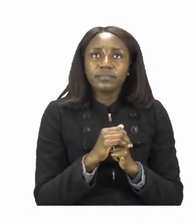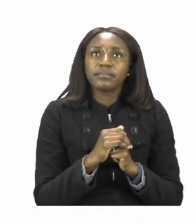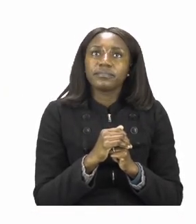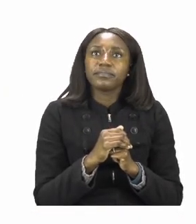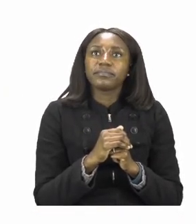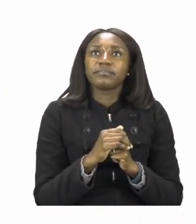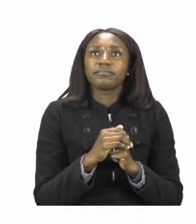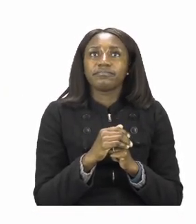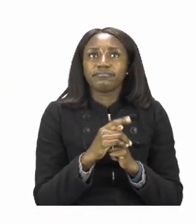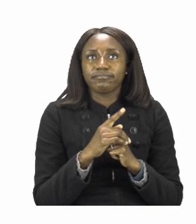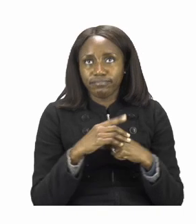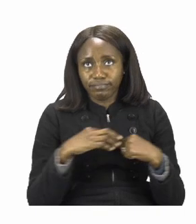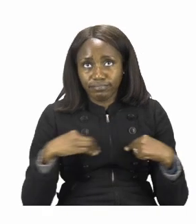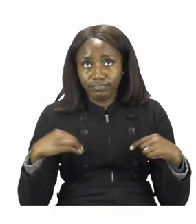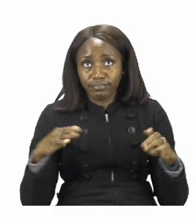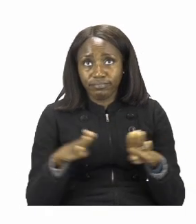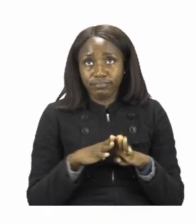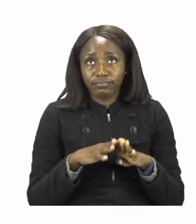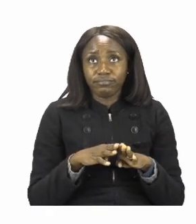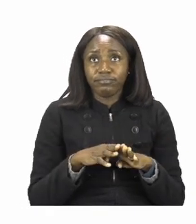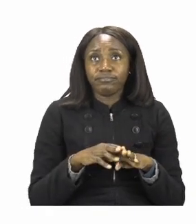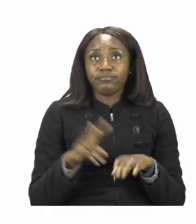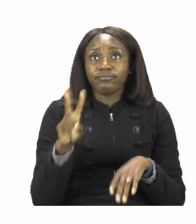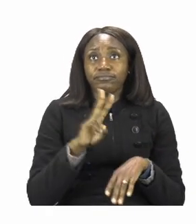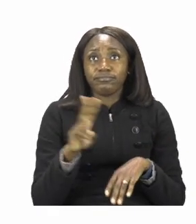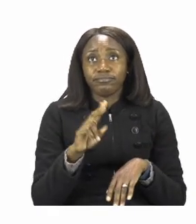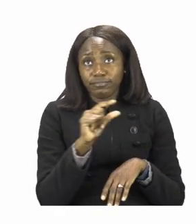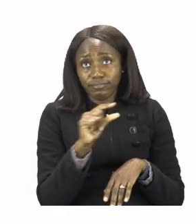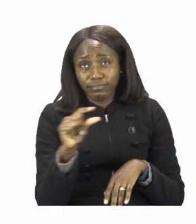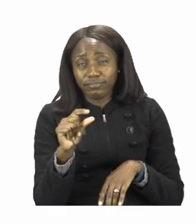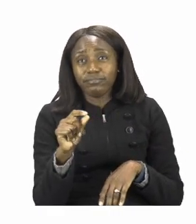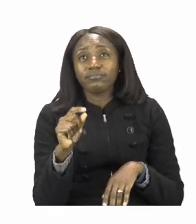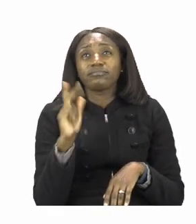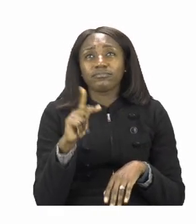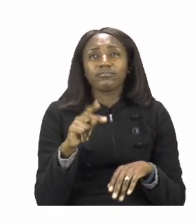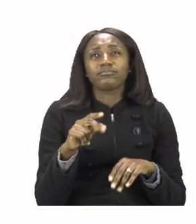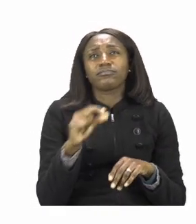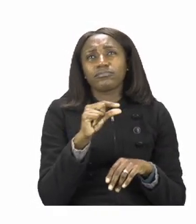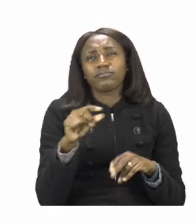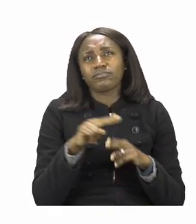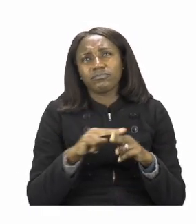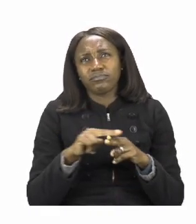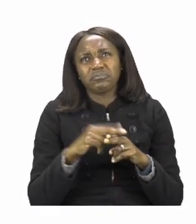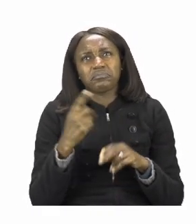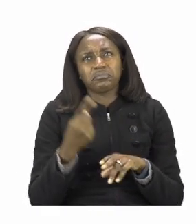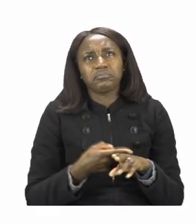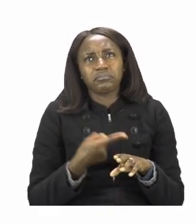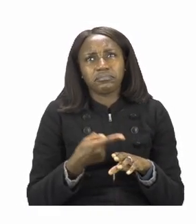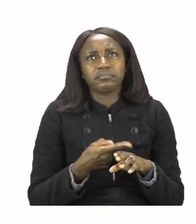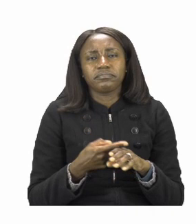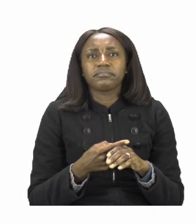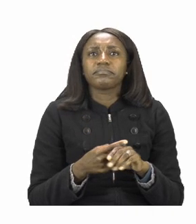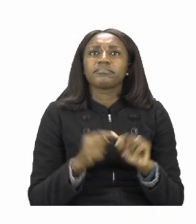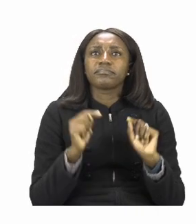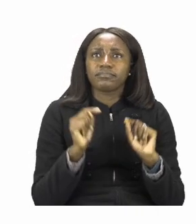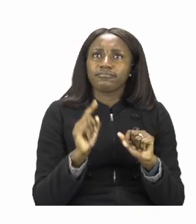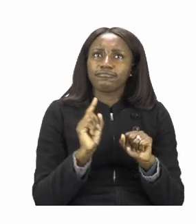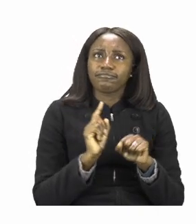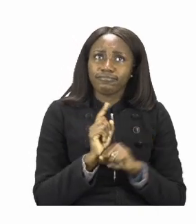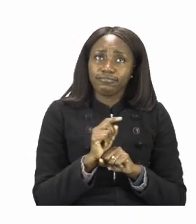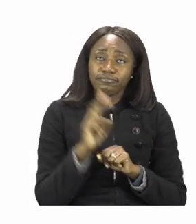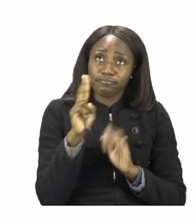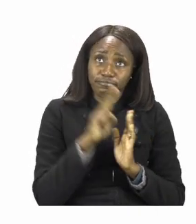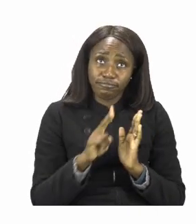doing our vocabulary words and our sight words. It's going to be our job to first read the